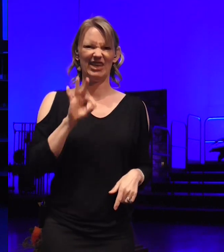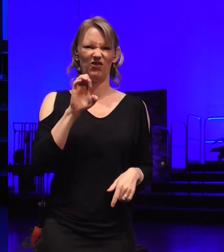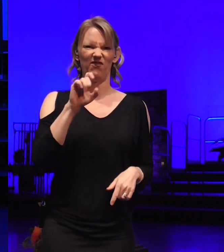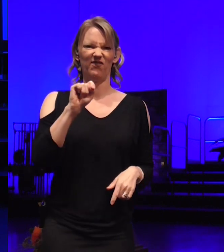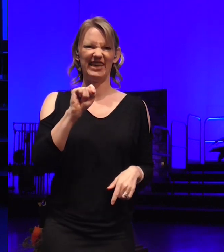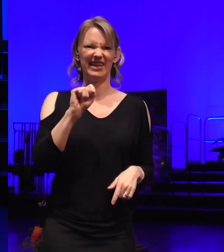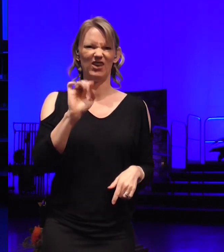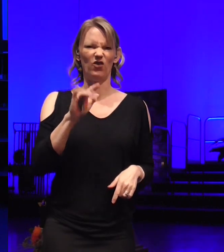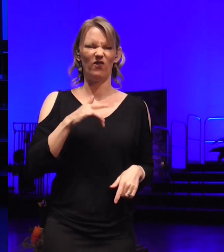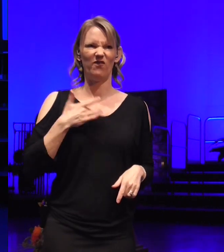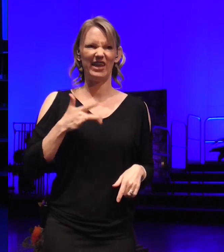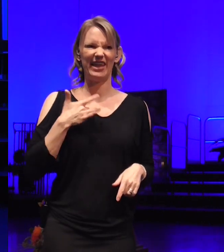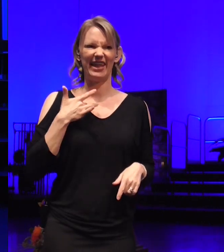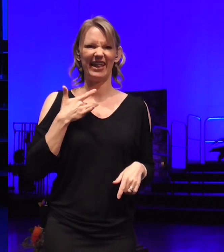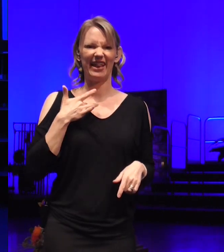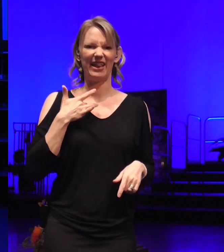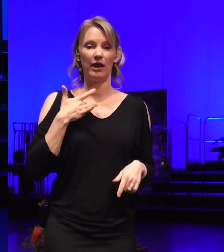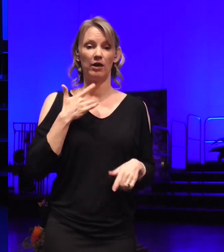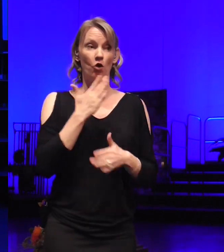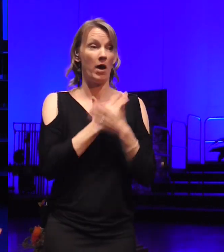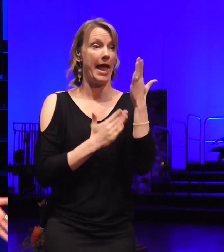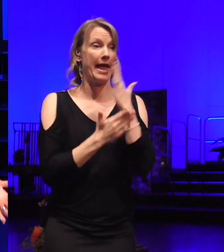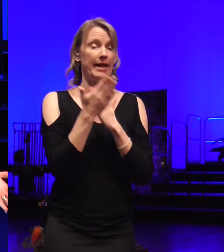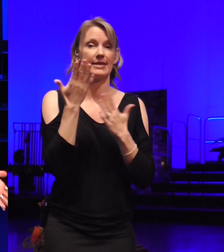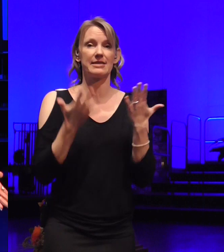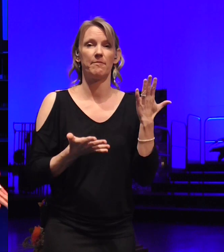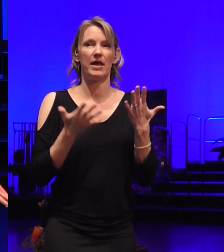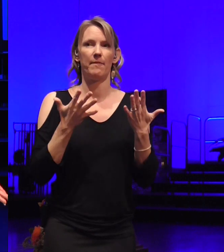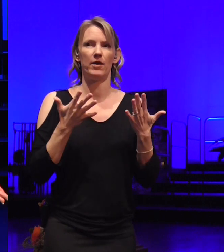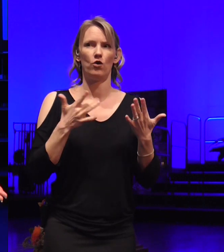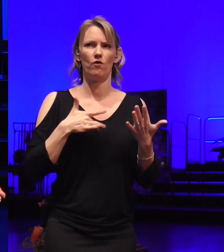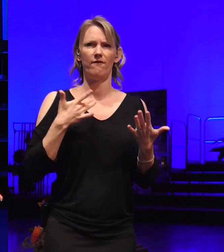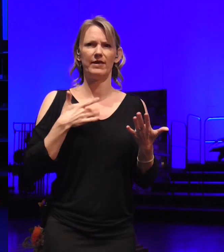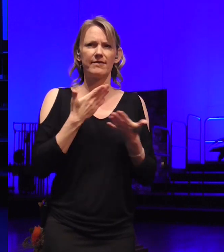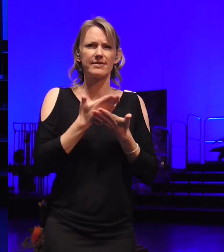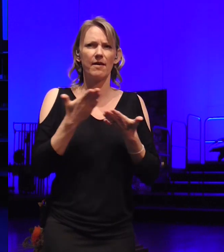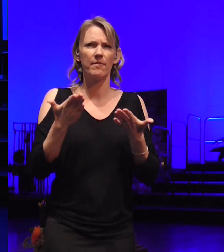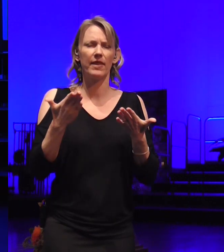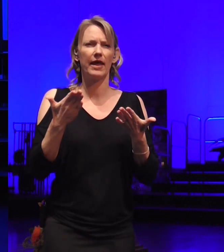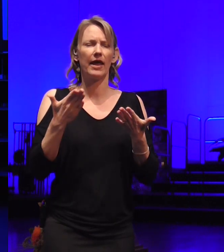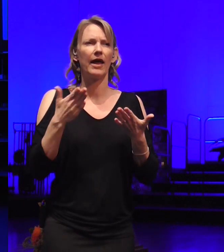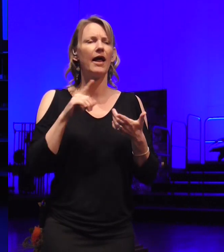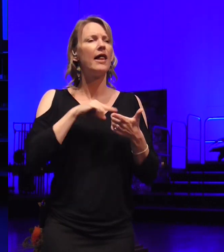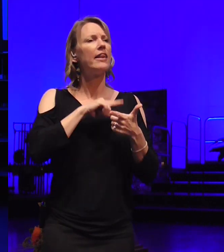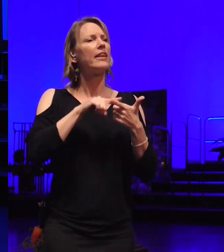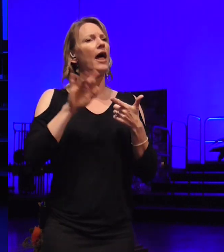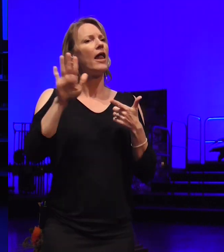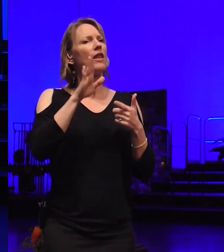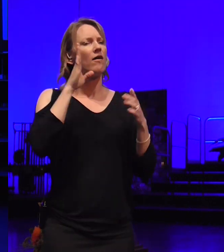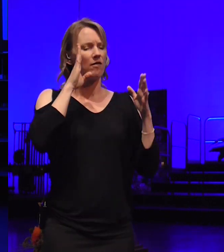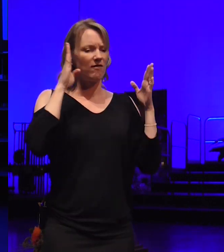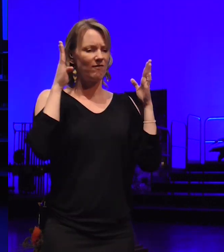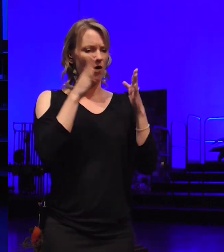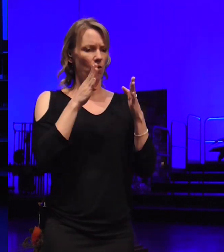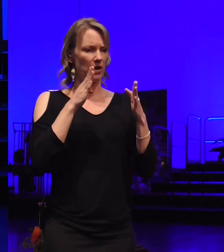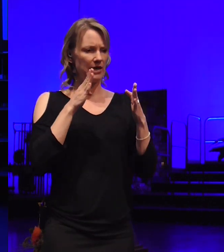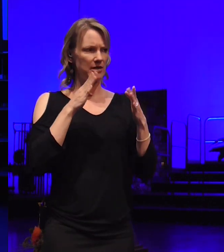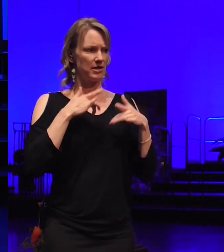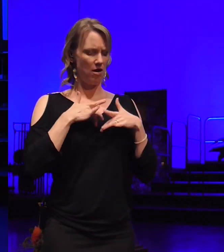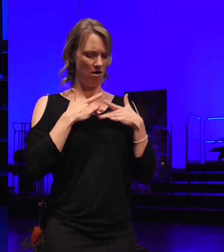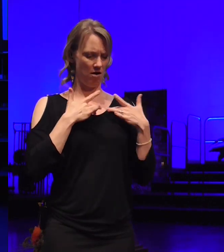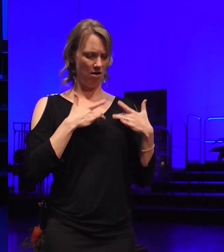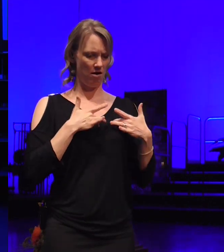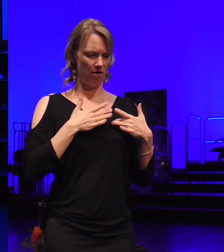and you feel your hands. And then you turn your attention to the center of